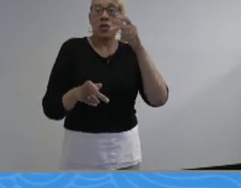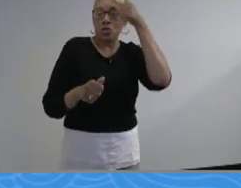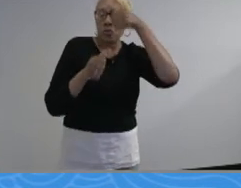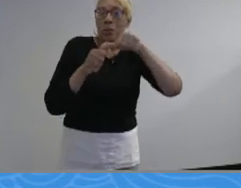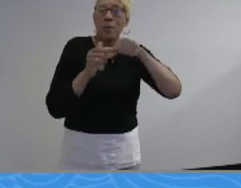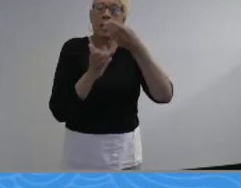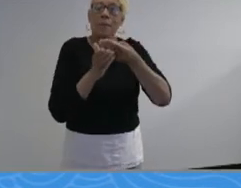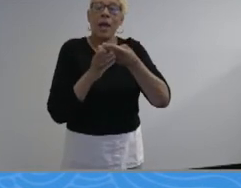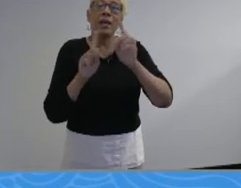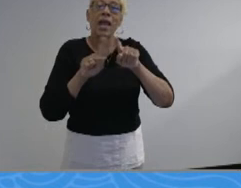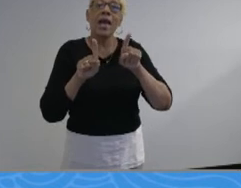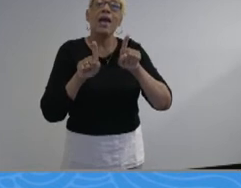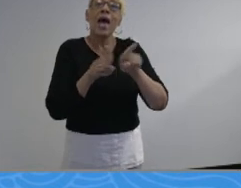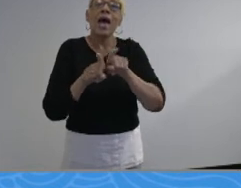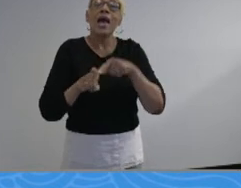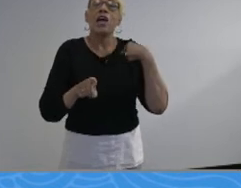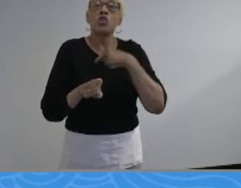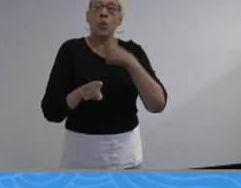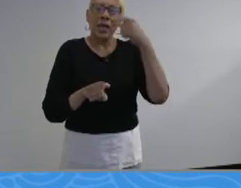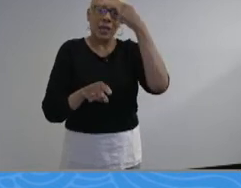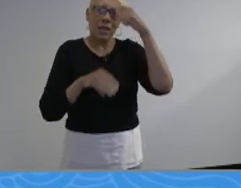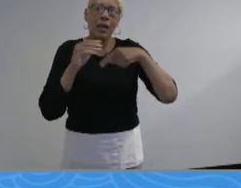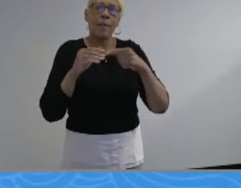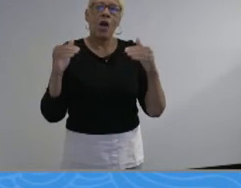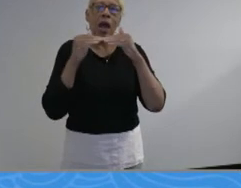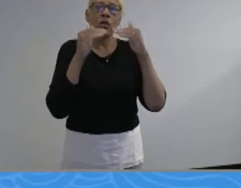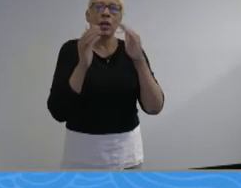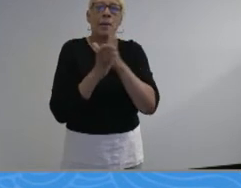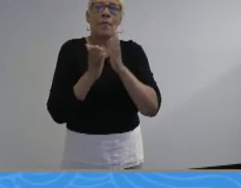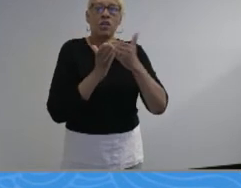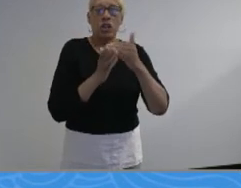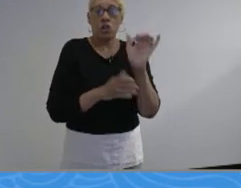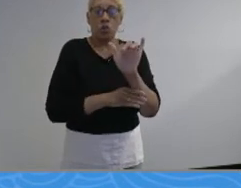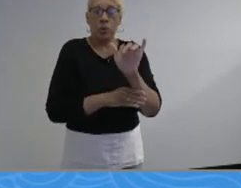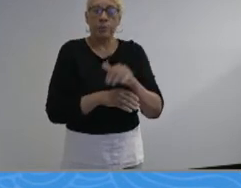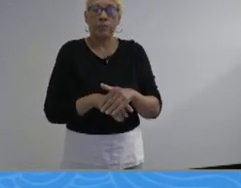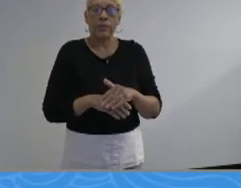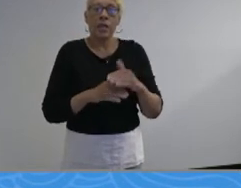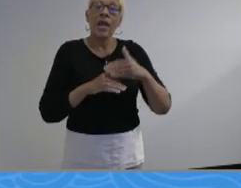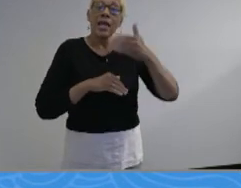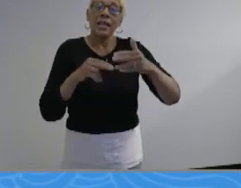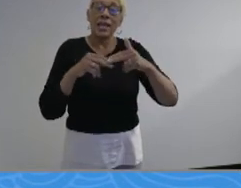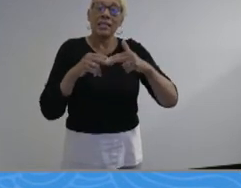as we're talking about equitable budgeting as well. Next slide, please.